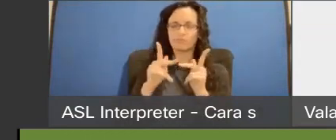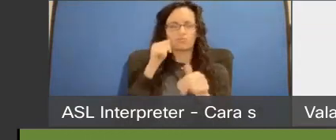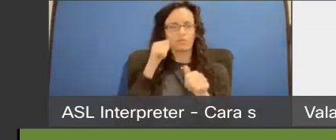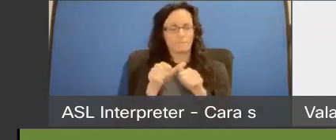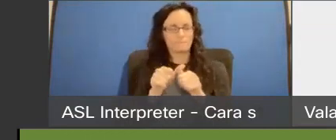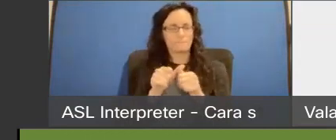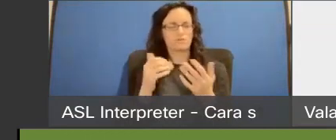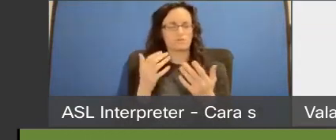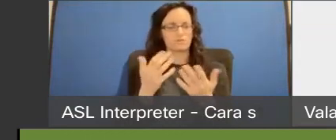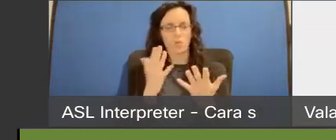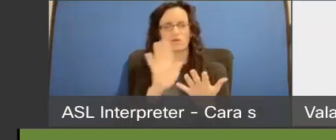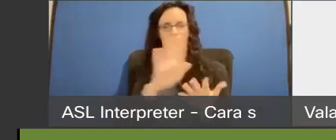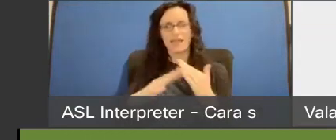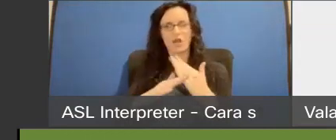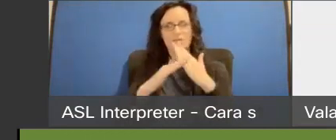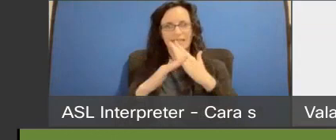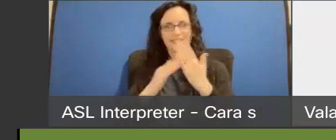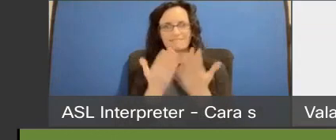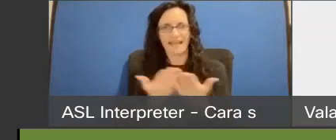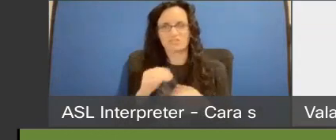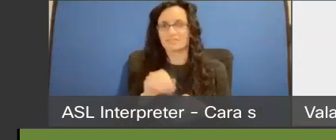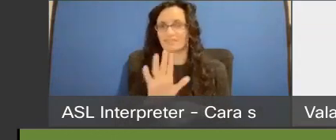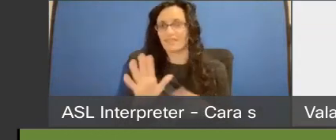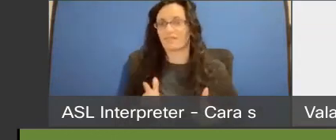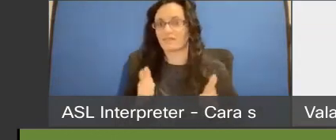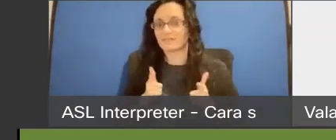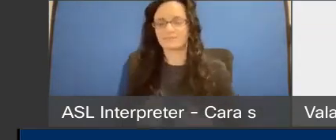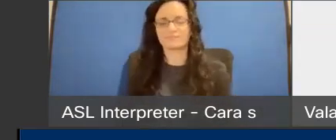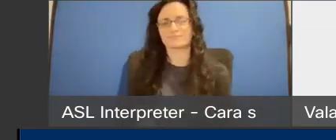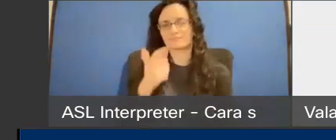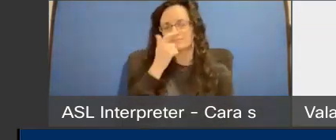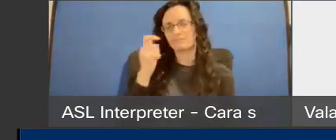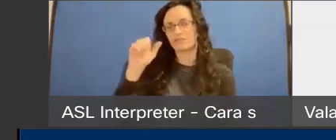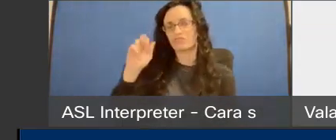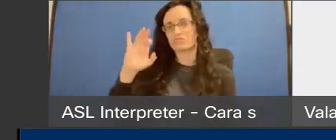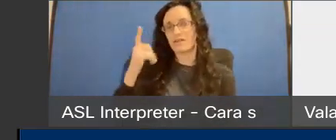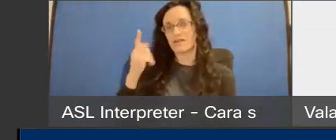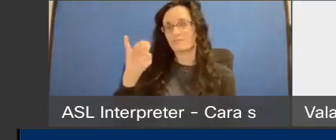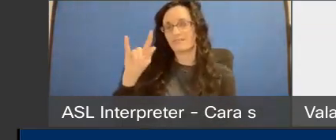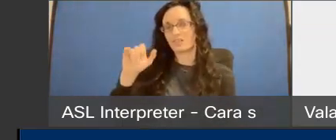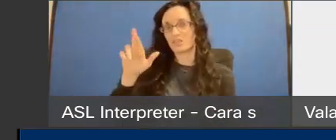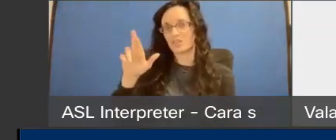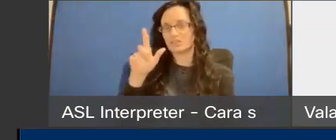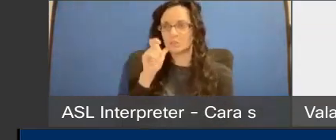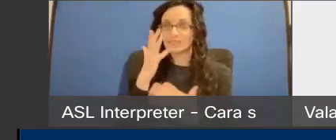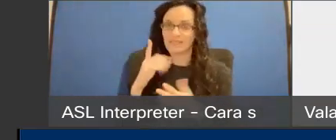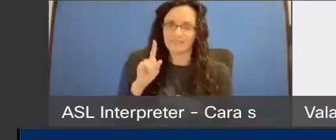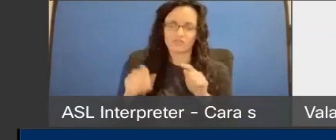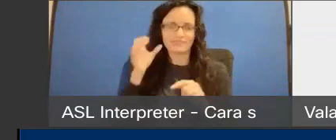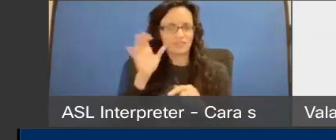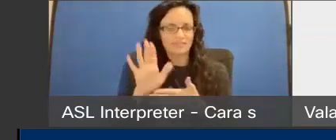own lives. And to that point, it's interesting. Craig Miller tells us, the guy who sadly you couldn't hear much of in the